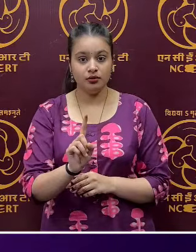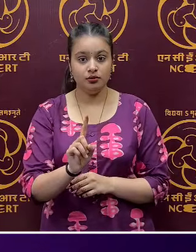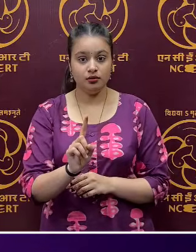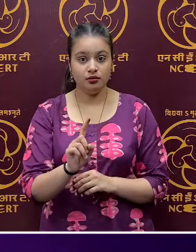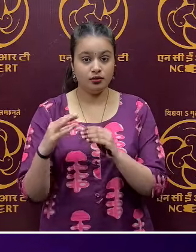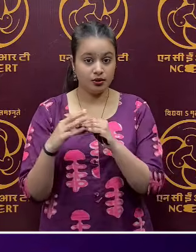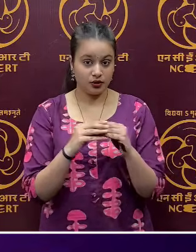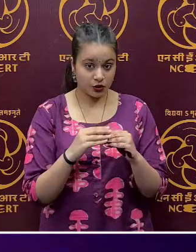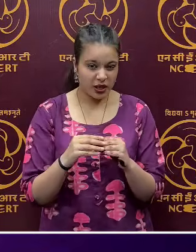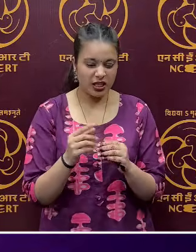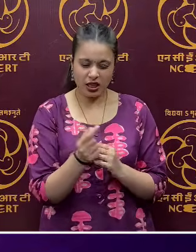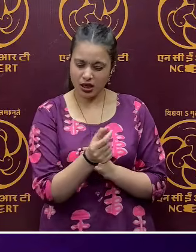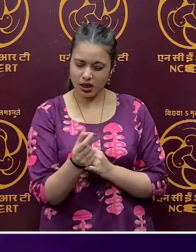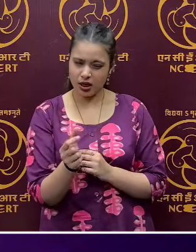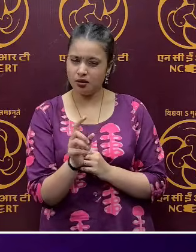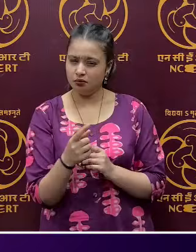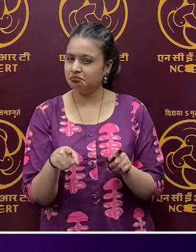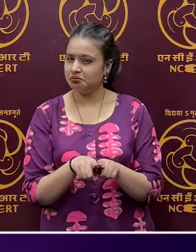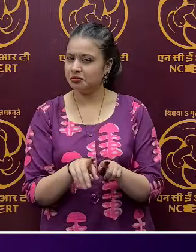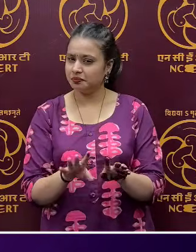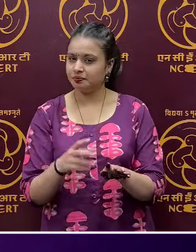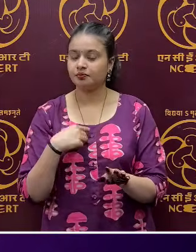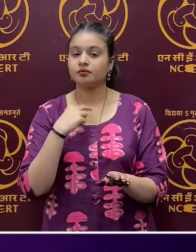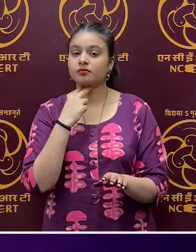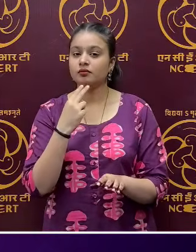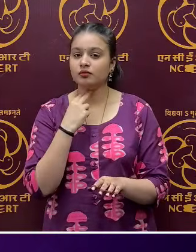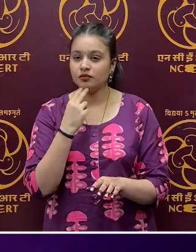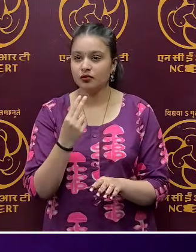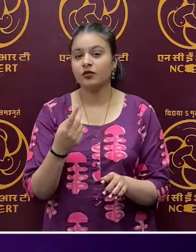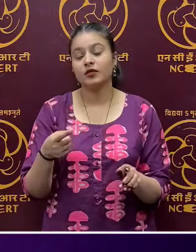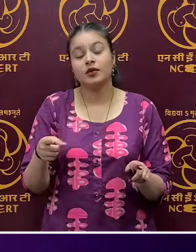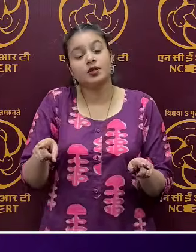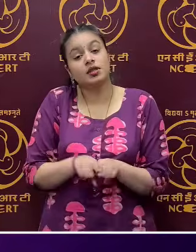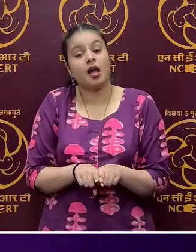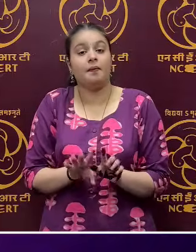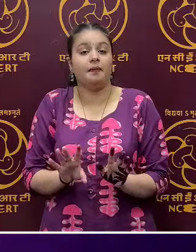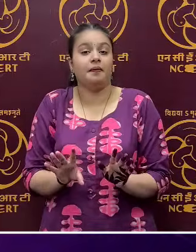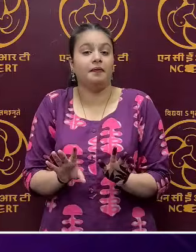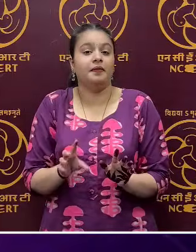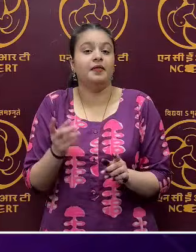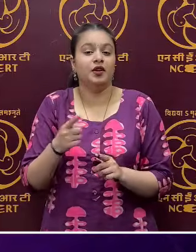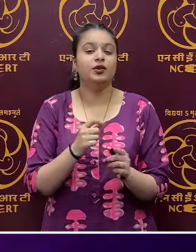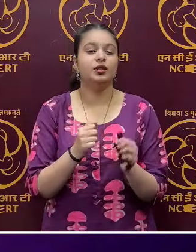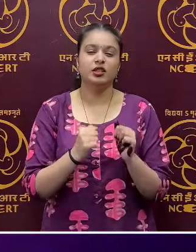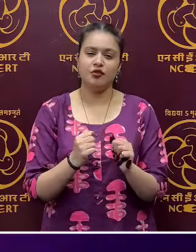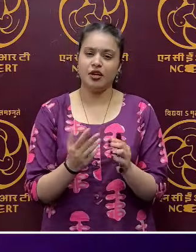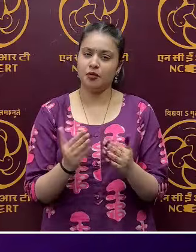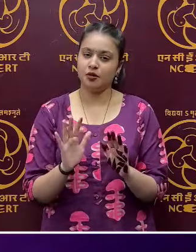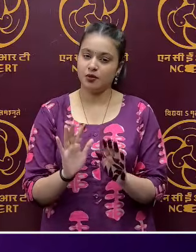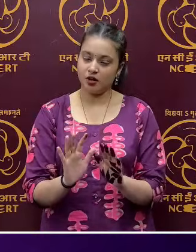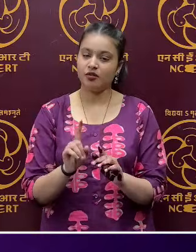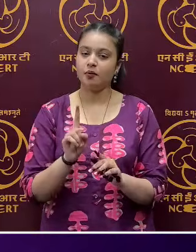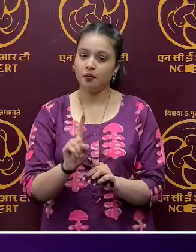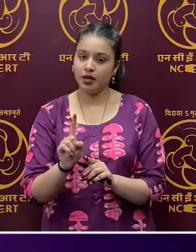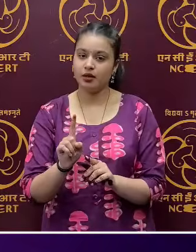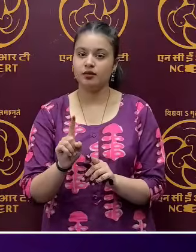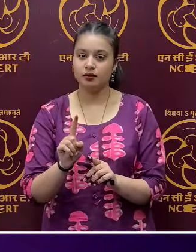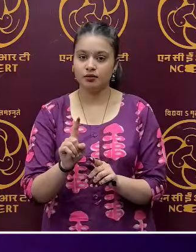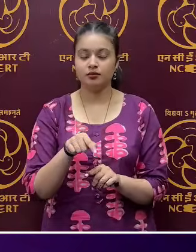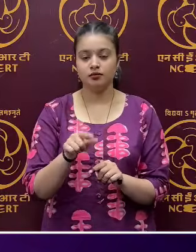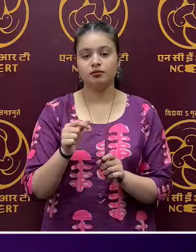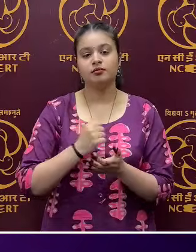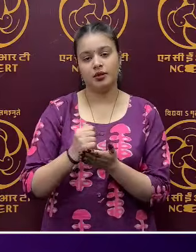is close and the pronunciation is exactly the same, so it's difficult, but you'll learn it through